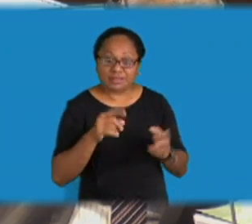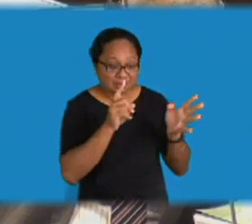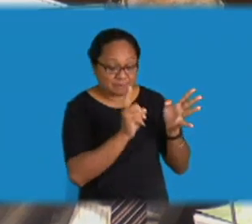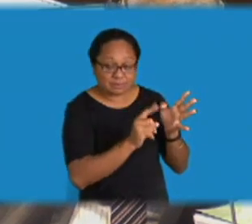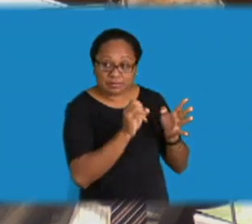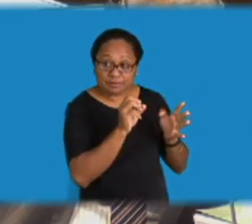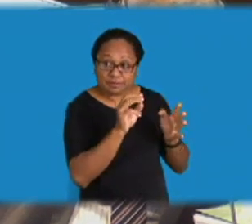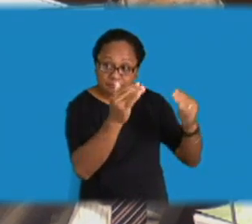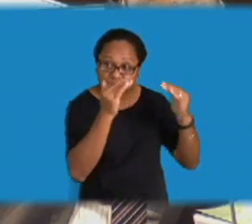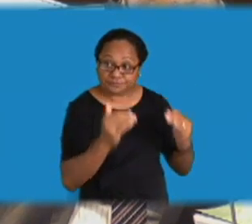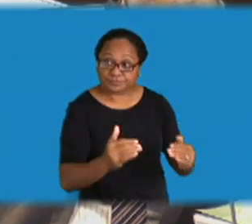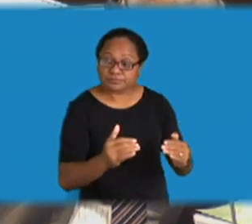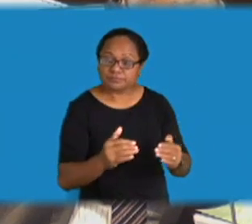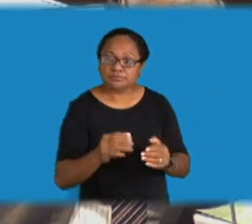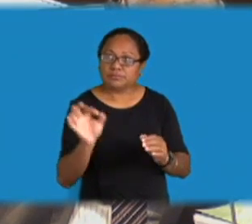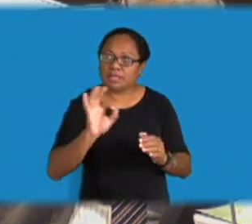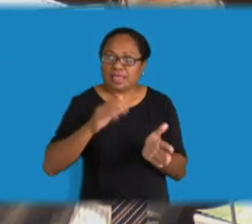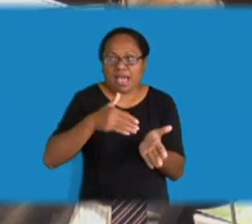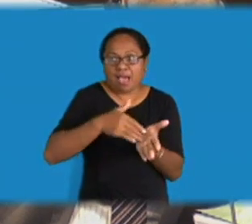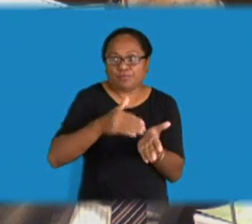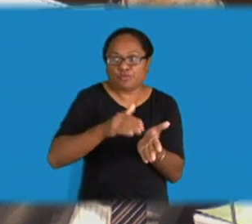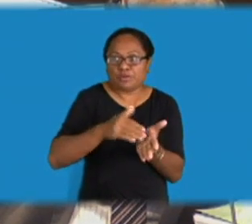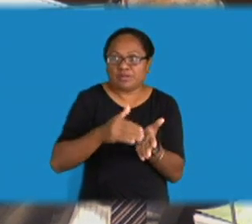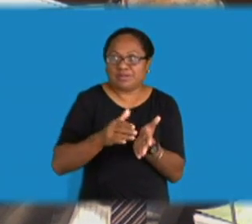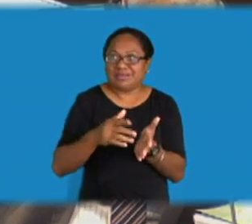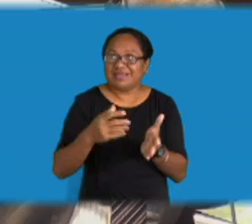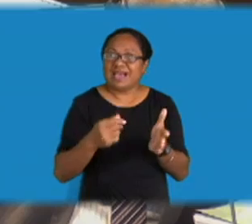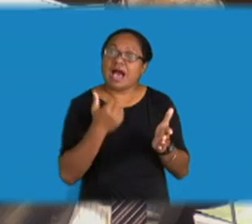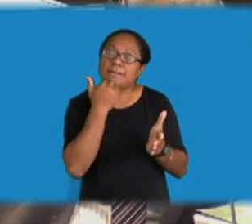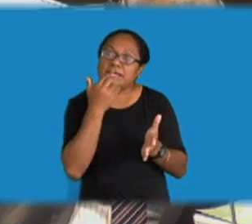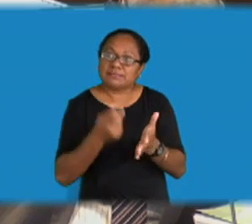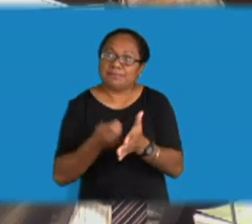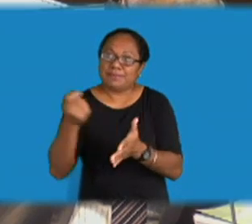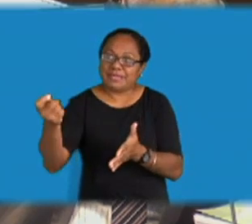to confirm the increase in catering rates from $30 to $50